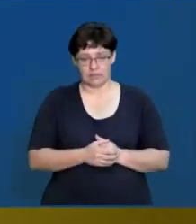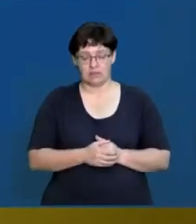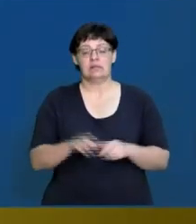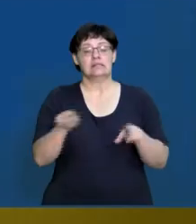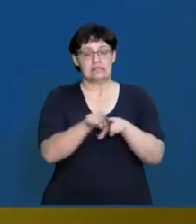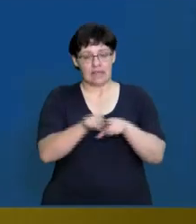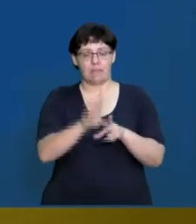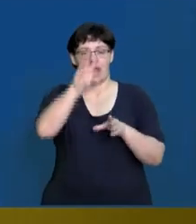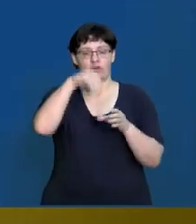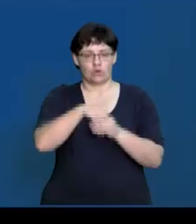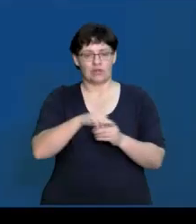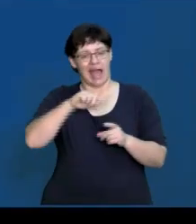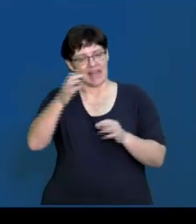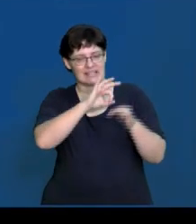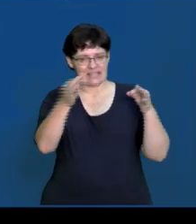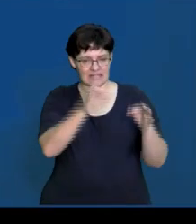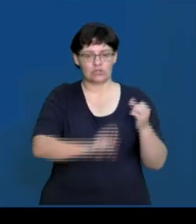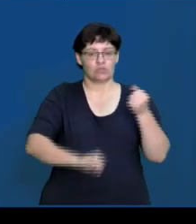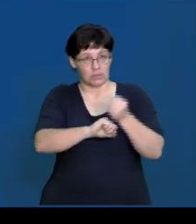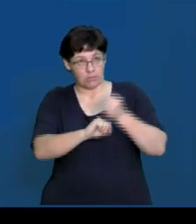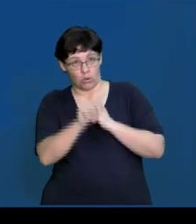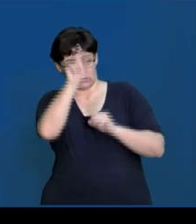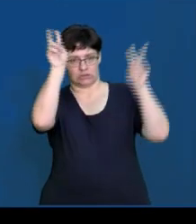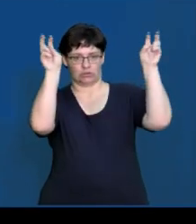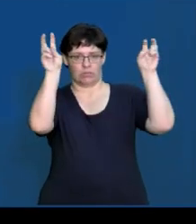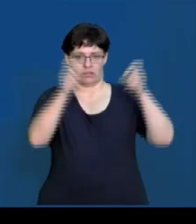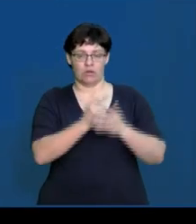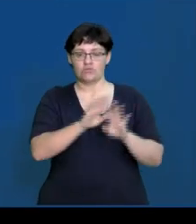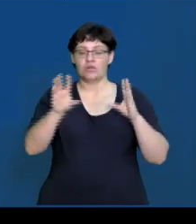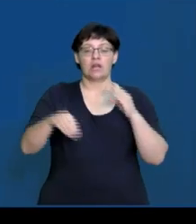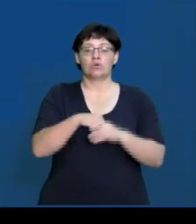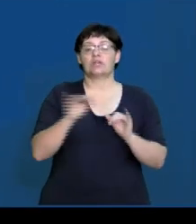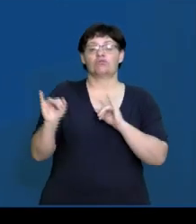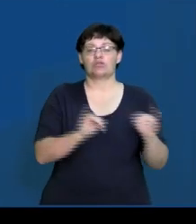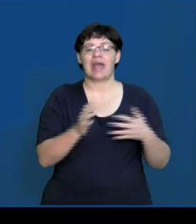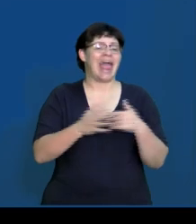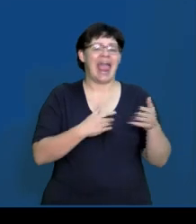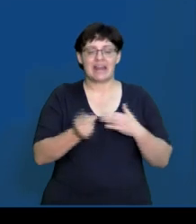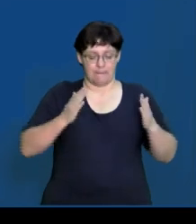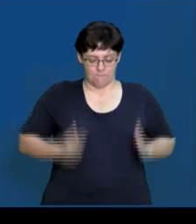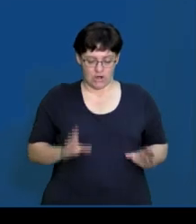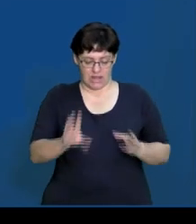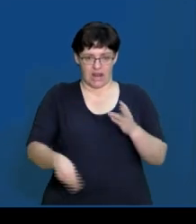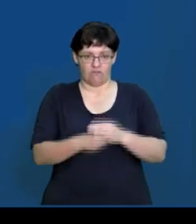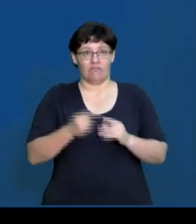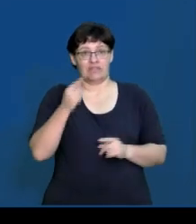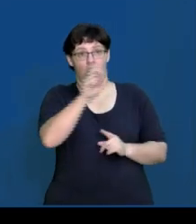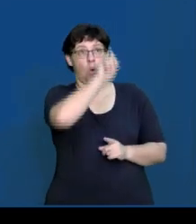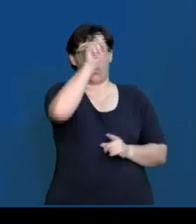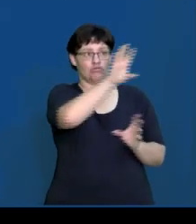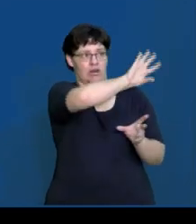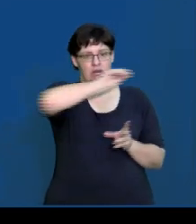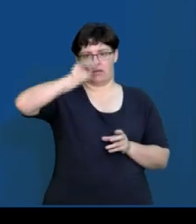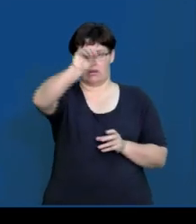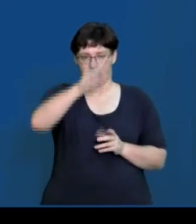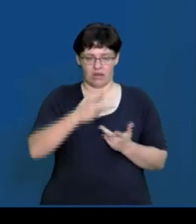there. You also need to include other sentences to support the topic. Do not include in your introduction any part of the question.